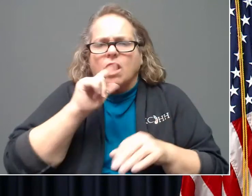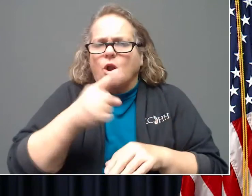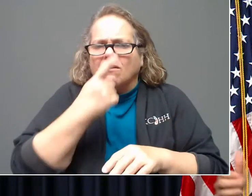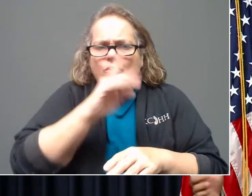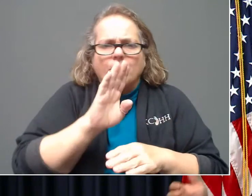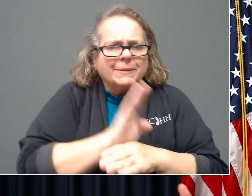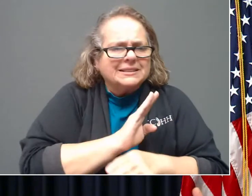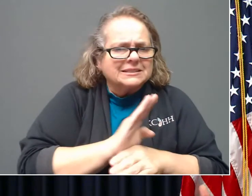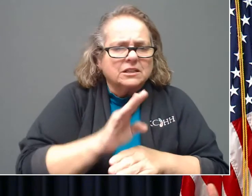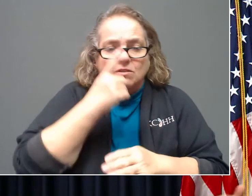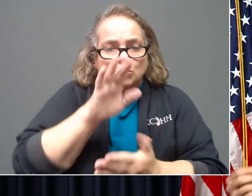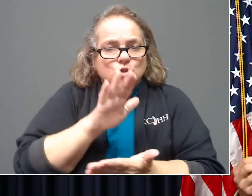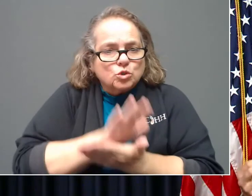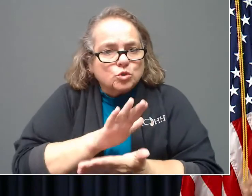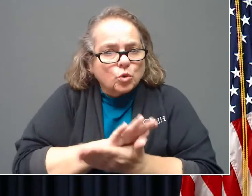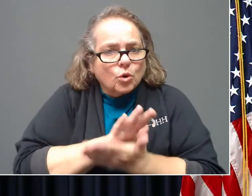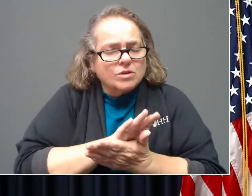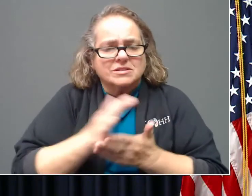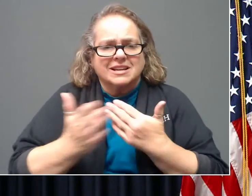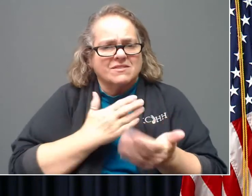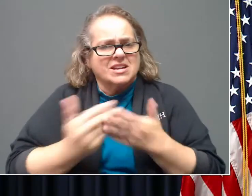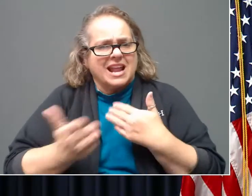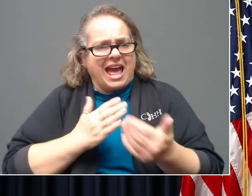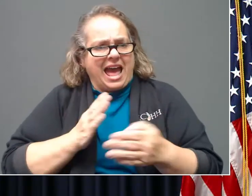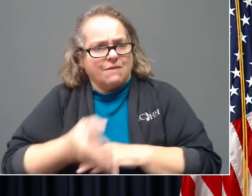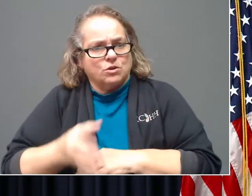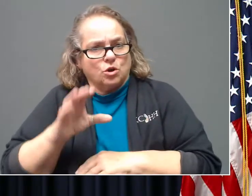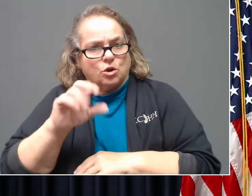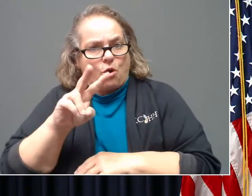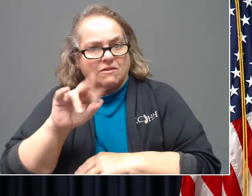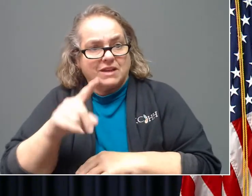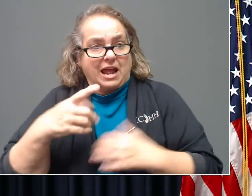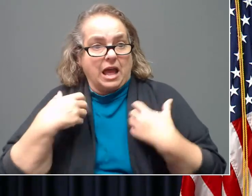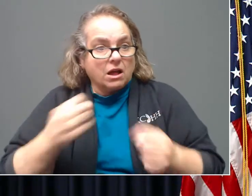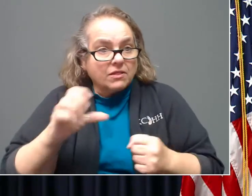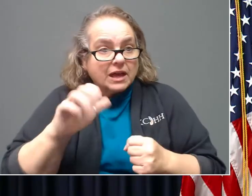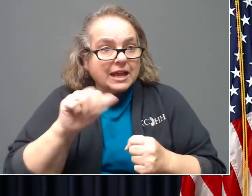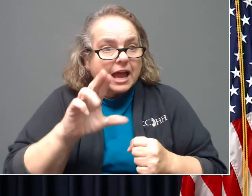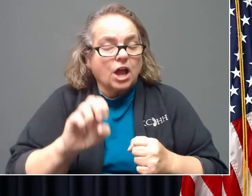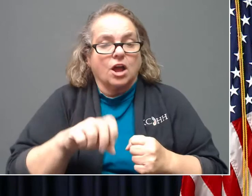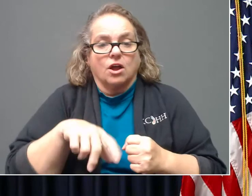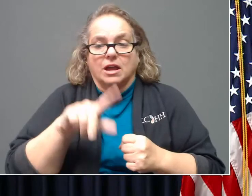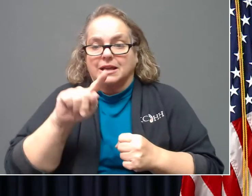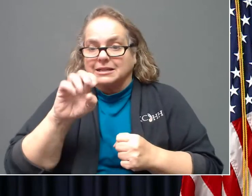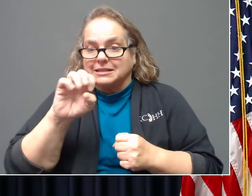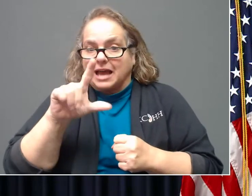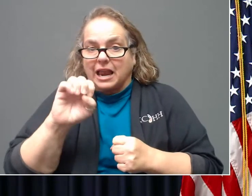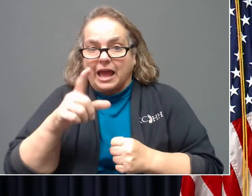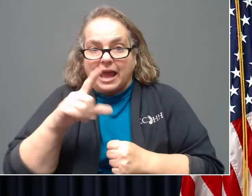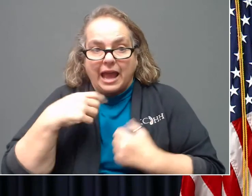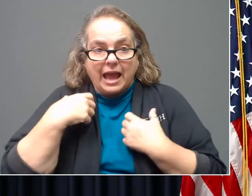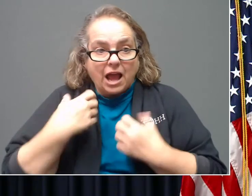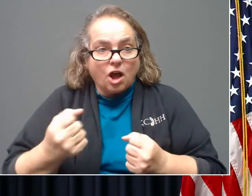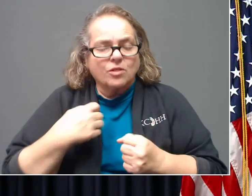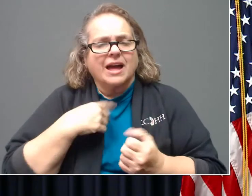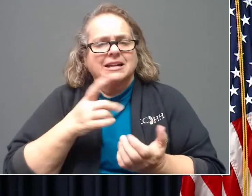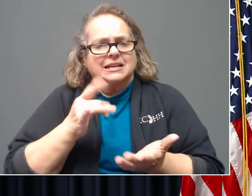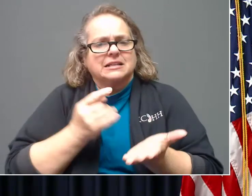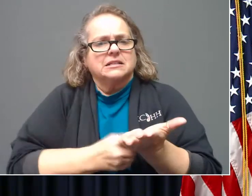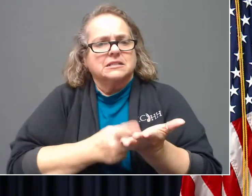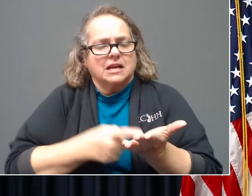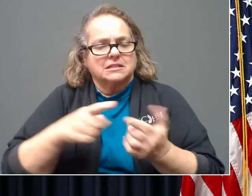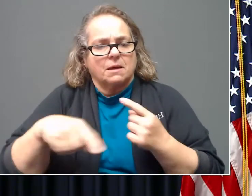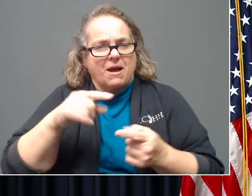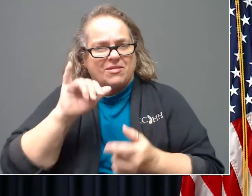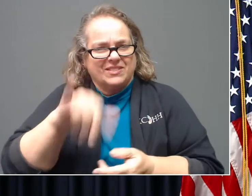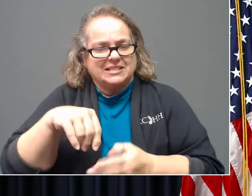for school, even after COVID, for healthcare with telehealth and where it is. I talked about this in my State of the Commonwealth. And